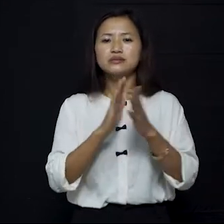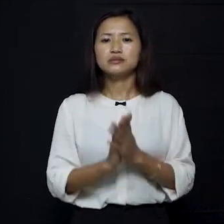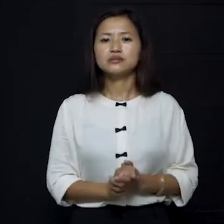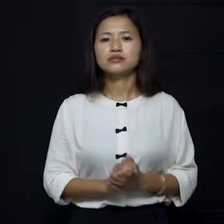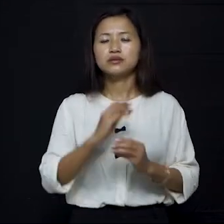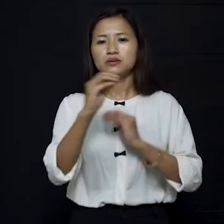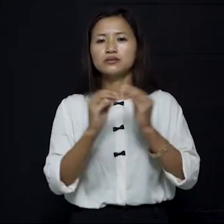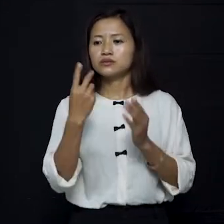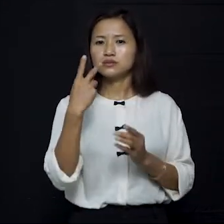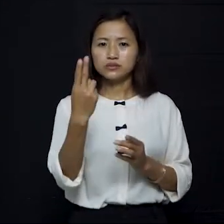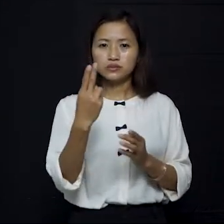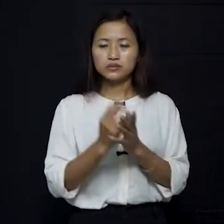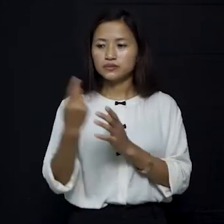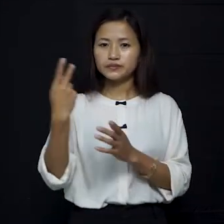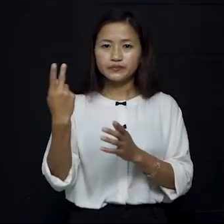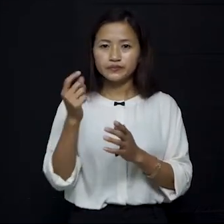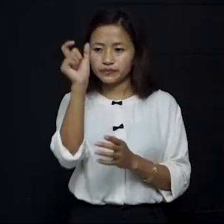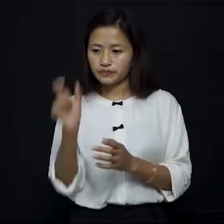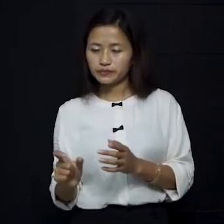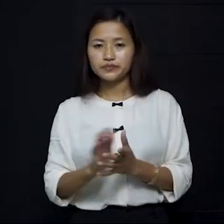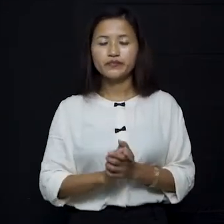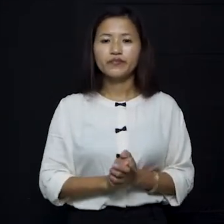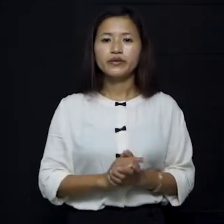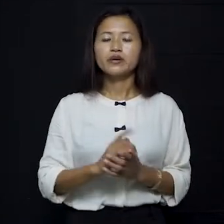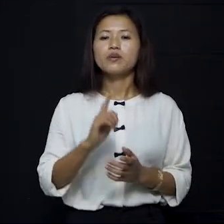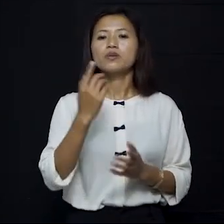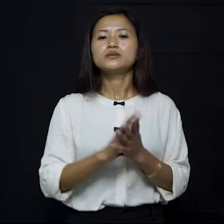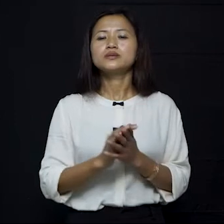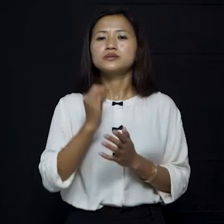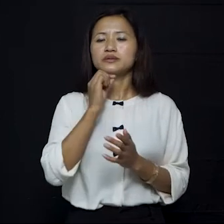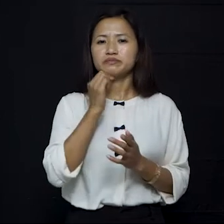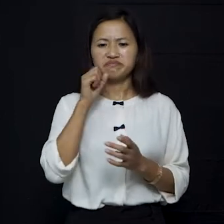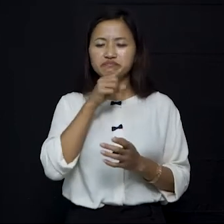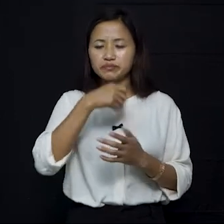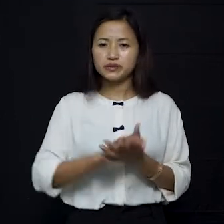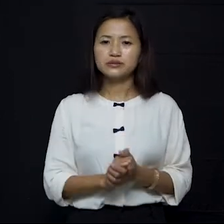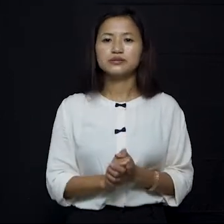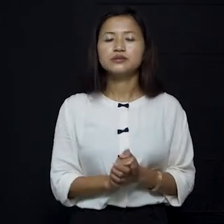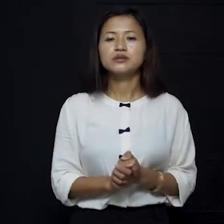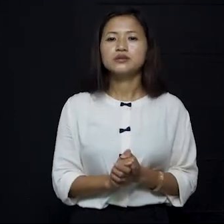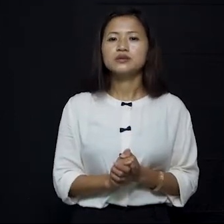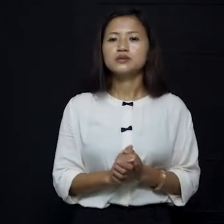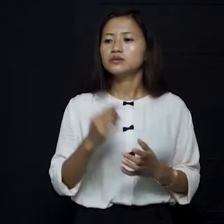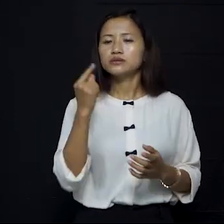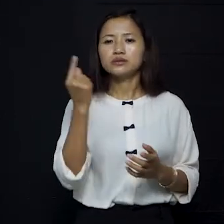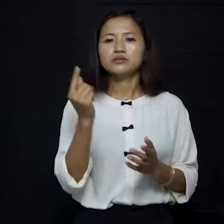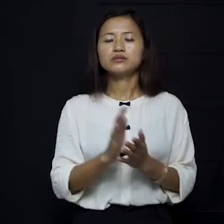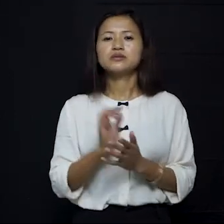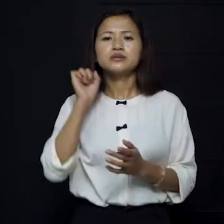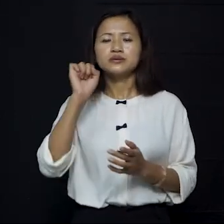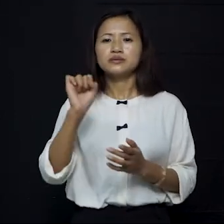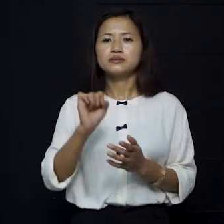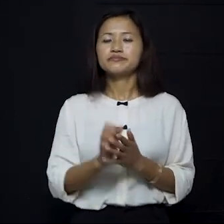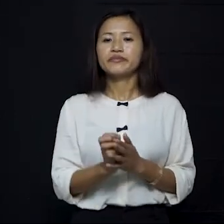about two persons, okay, and the other one was majored. You can think of that. So in that case, you can use like, he had been